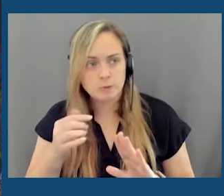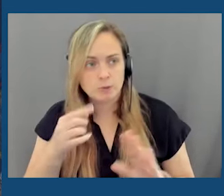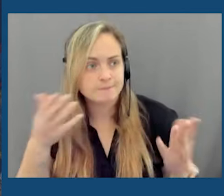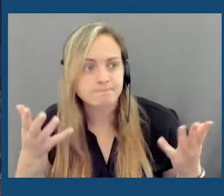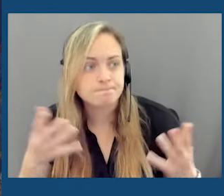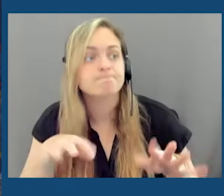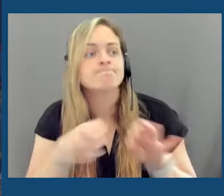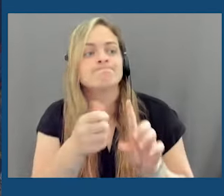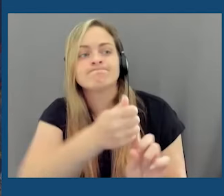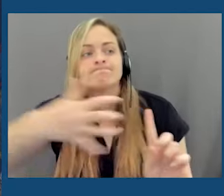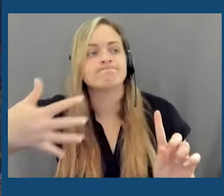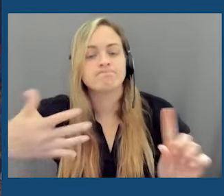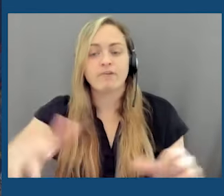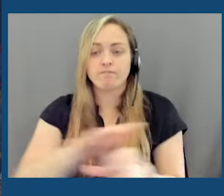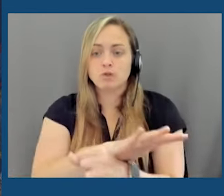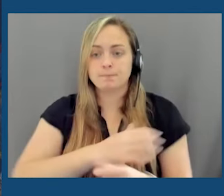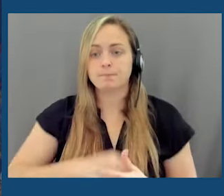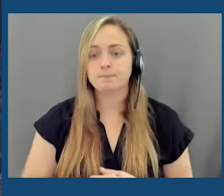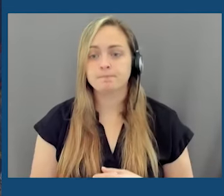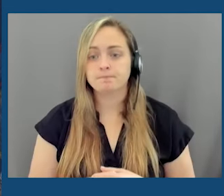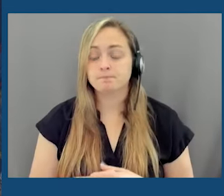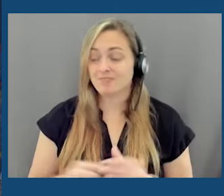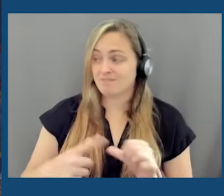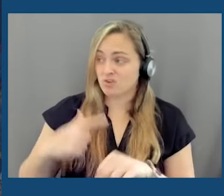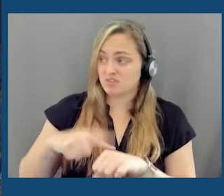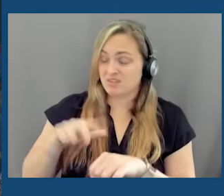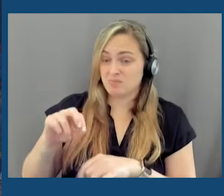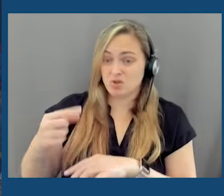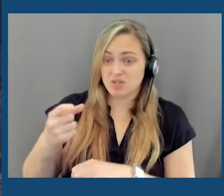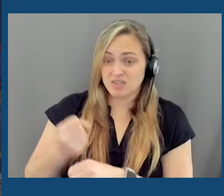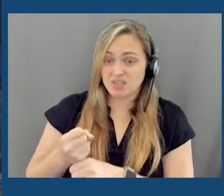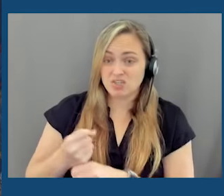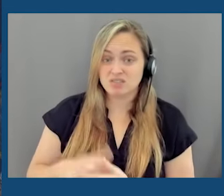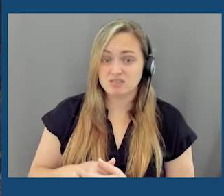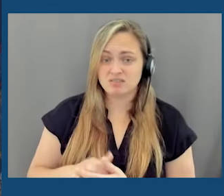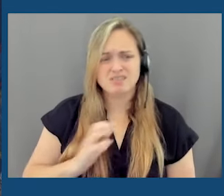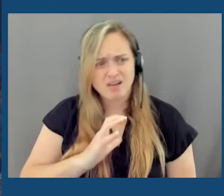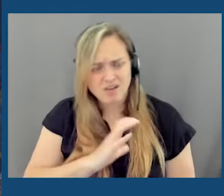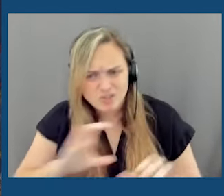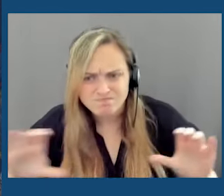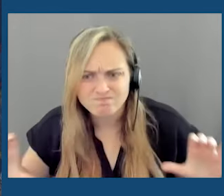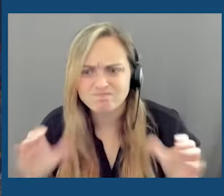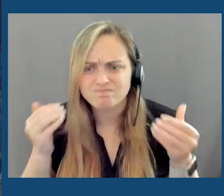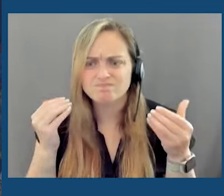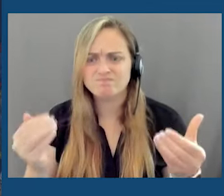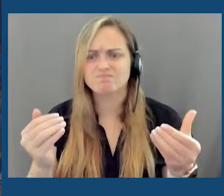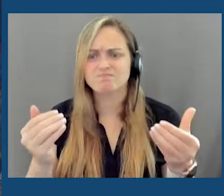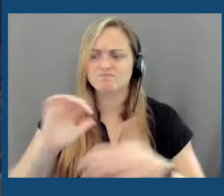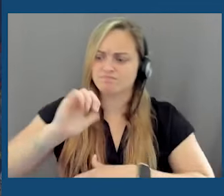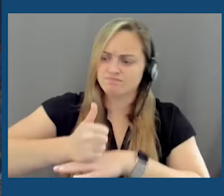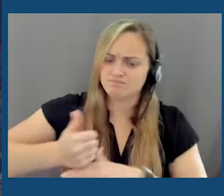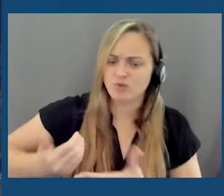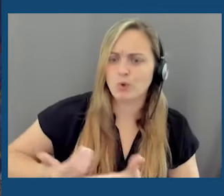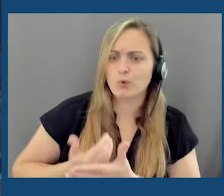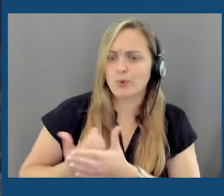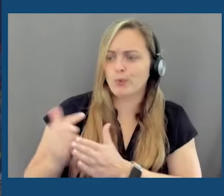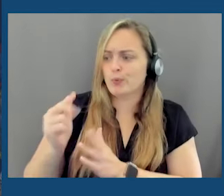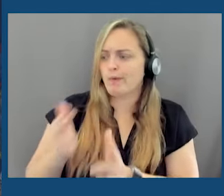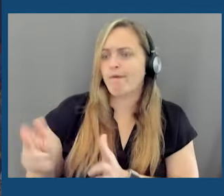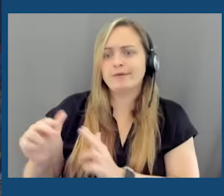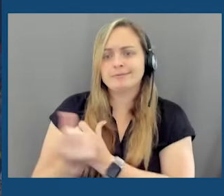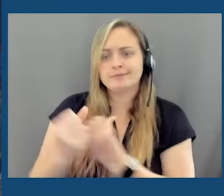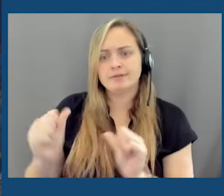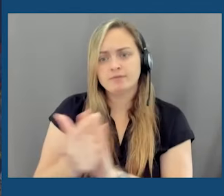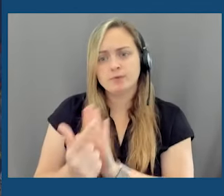for the first time in 30 years, Congress acted and instituted new gun safety laws.